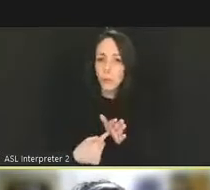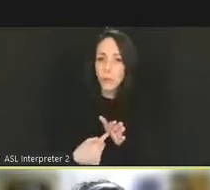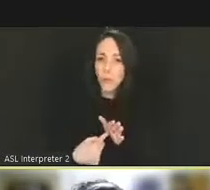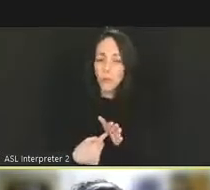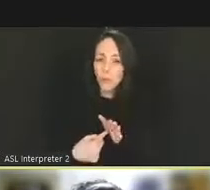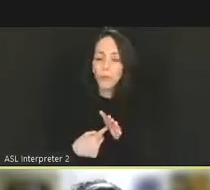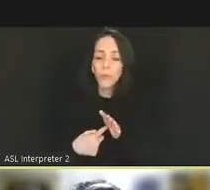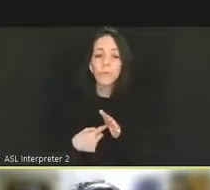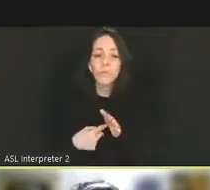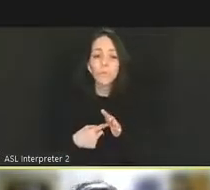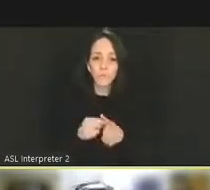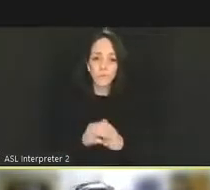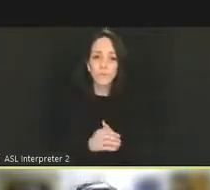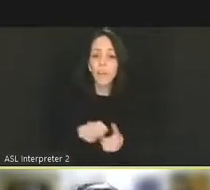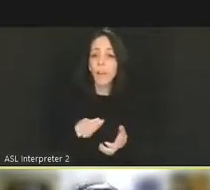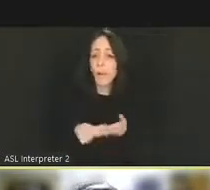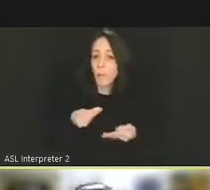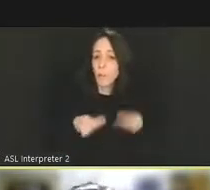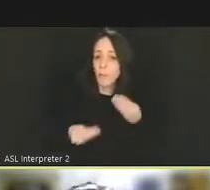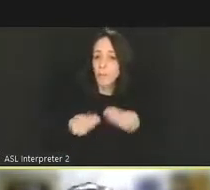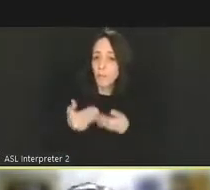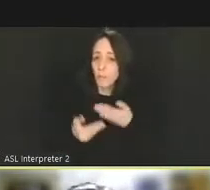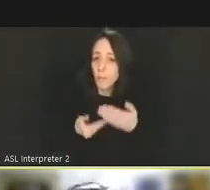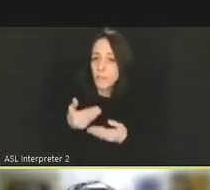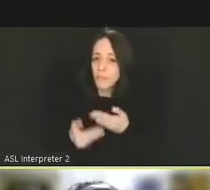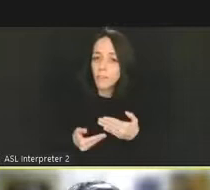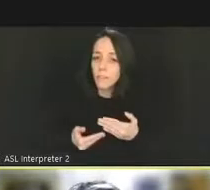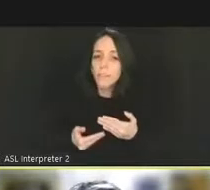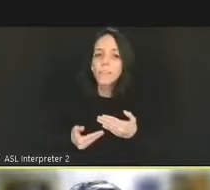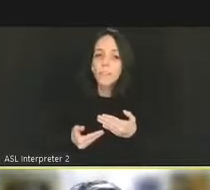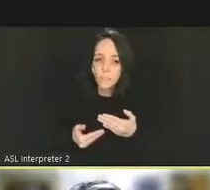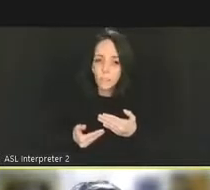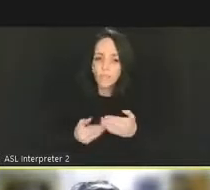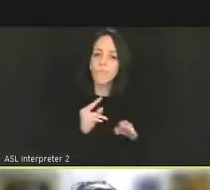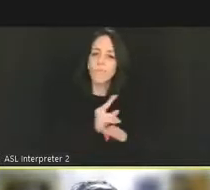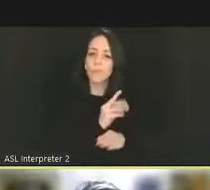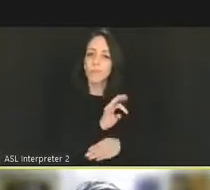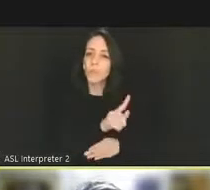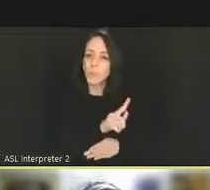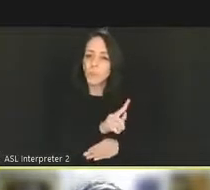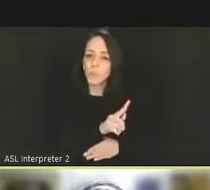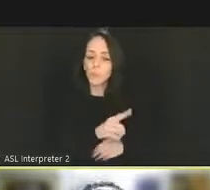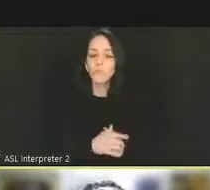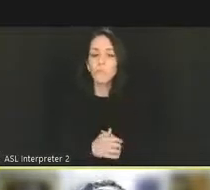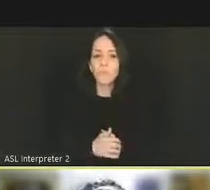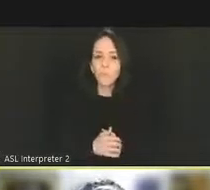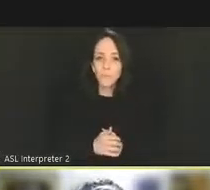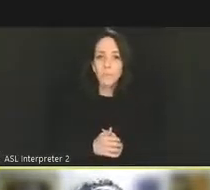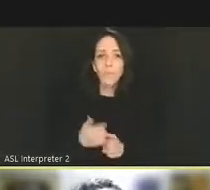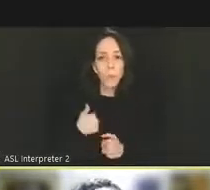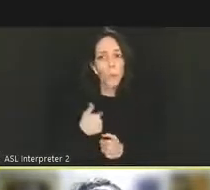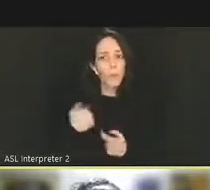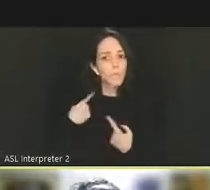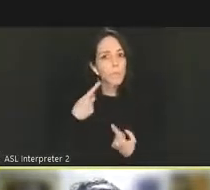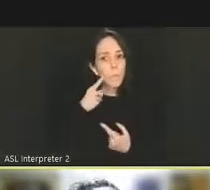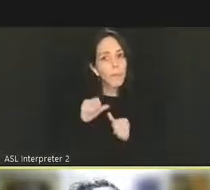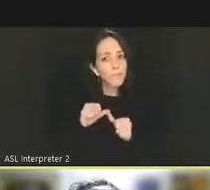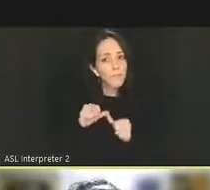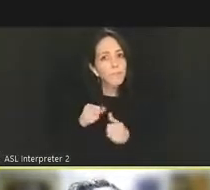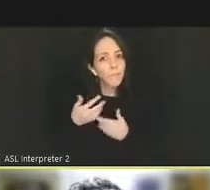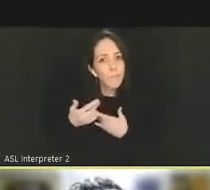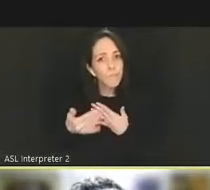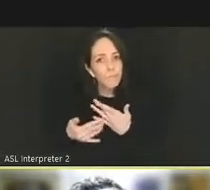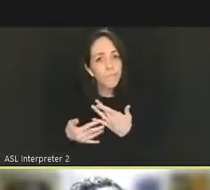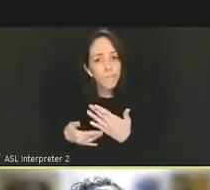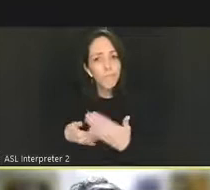budget process as it relates to the budget equity tool. Departments have submitted their